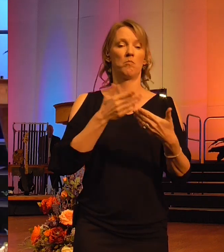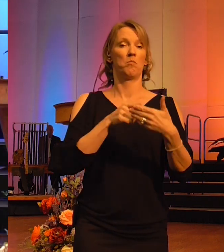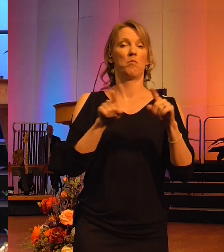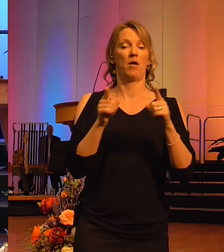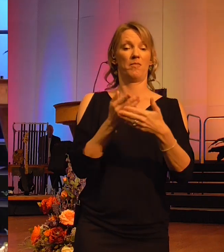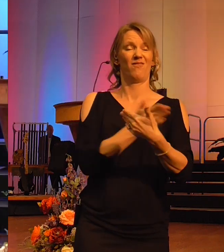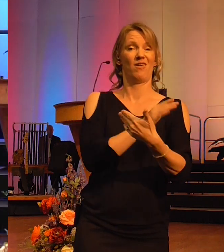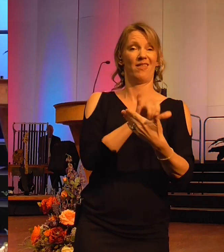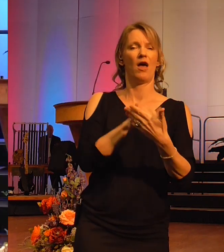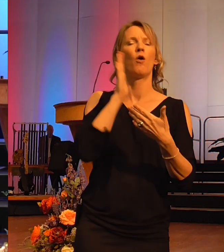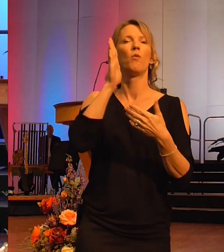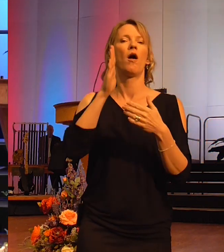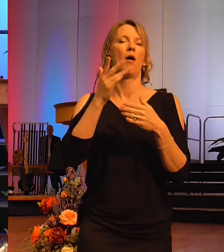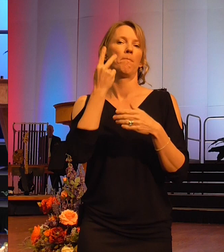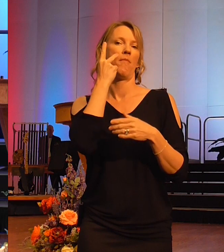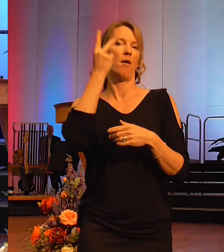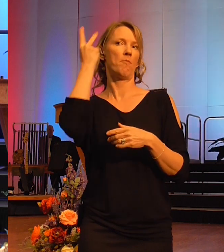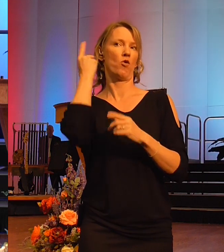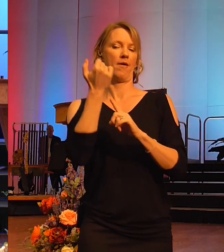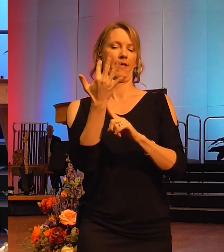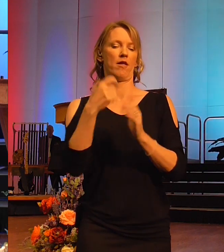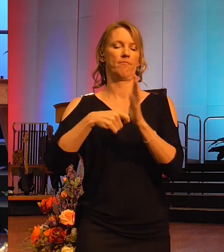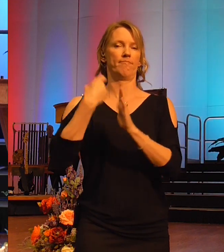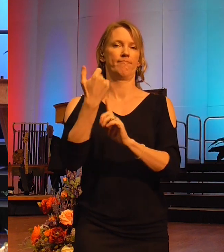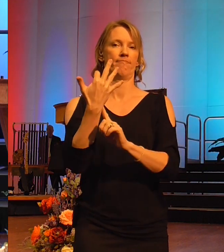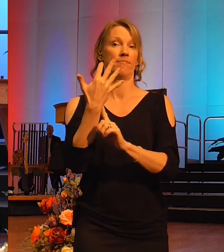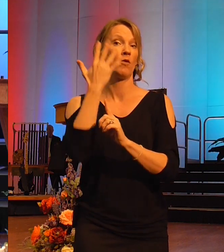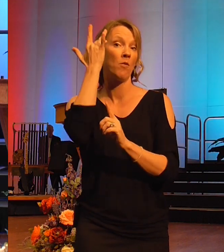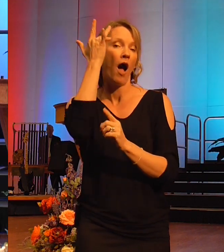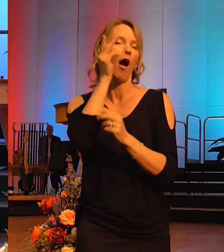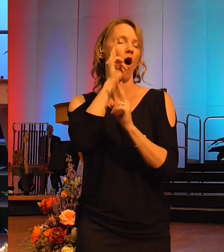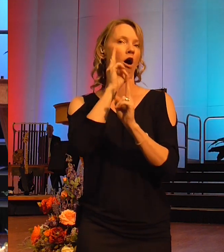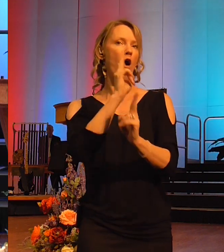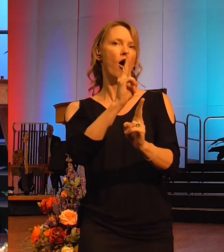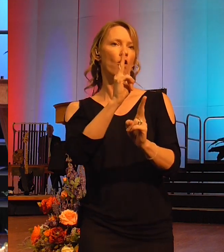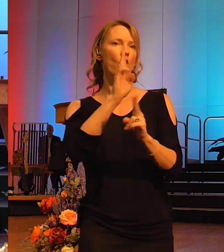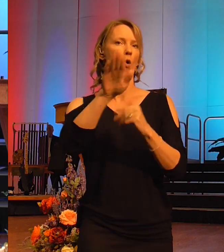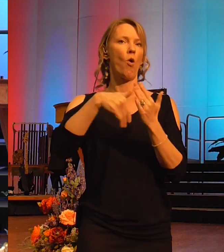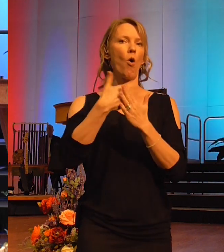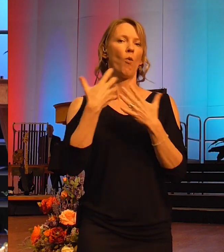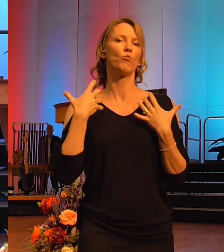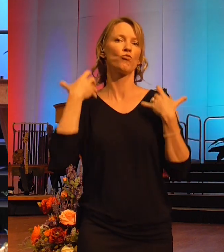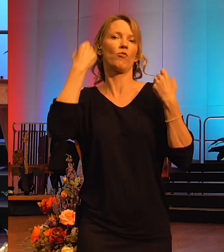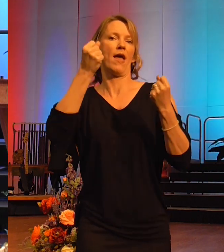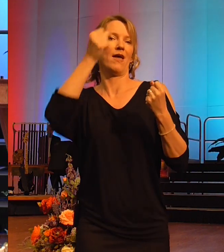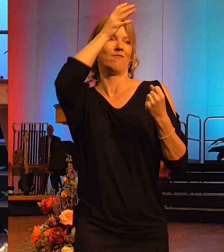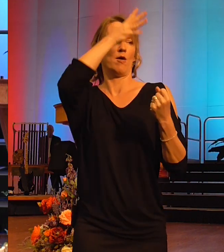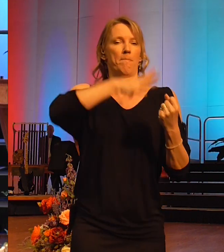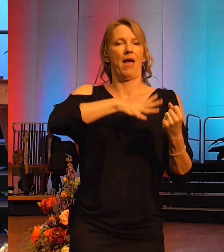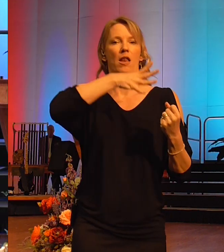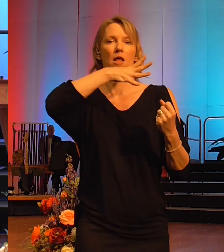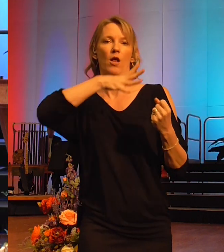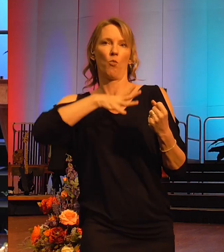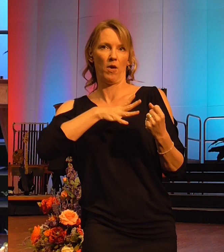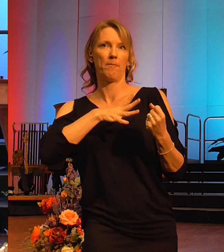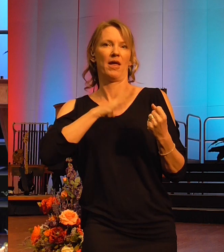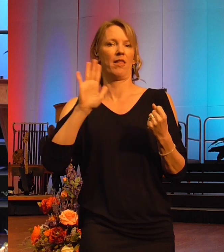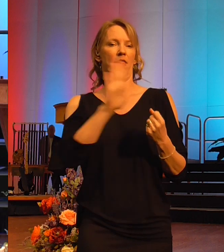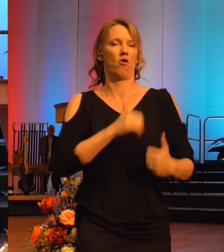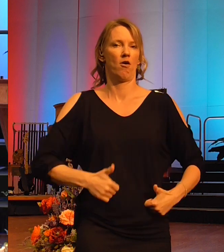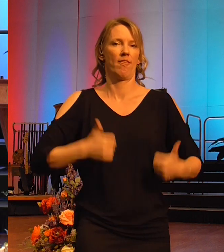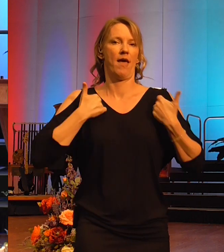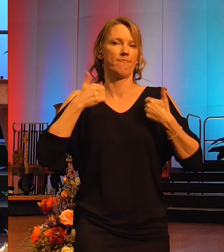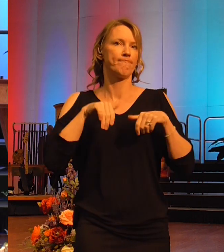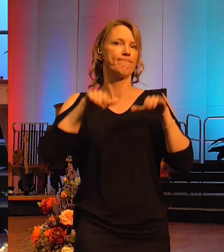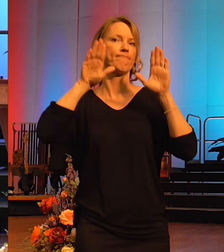however, I do want to light our memorial candle today in honor of all the brave men and women who've